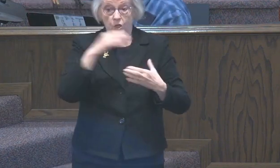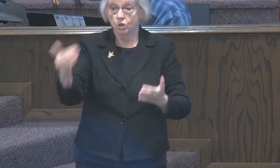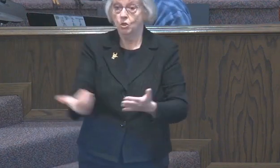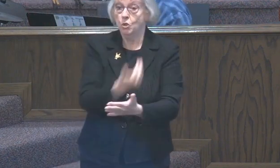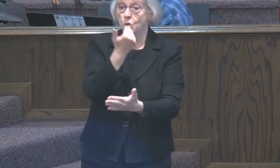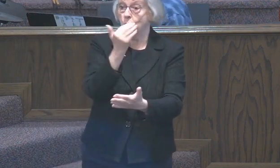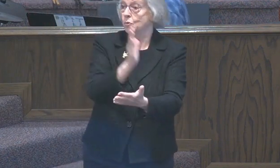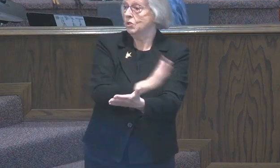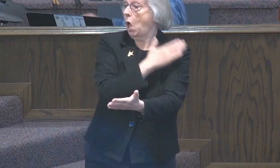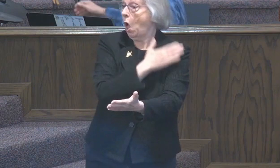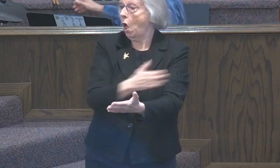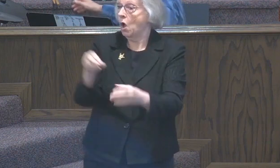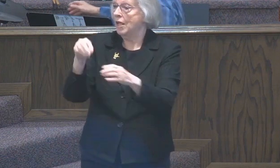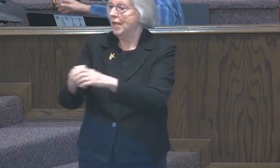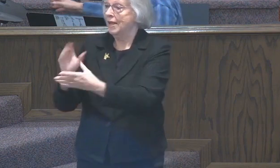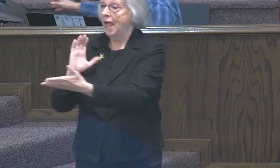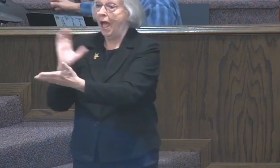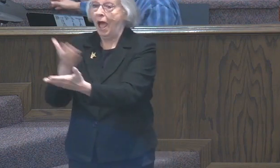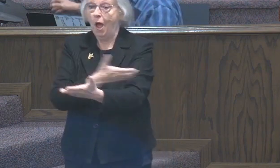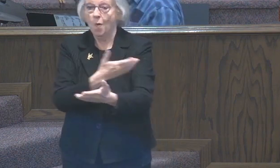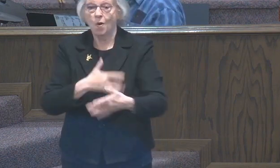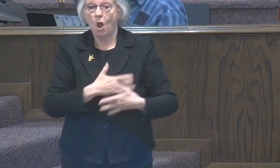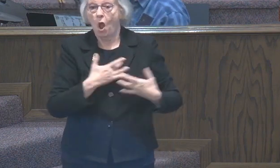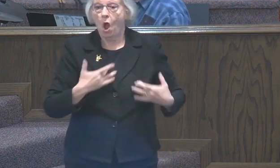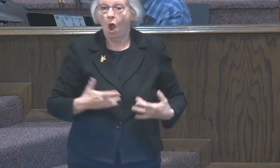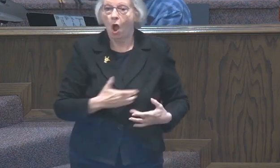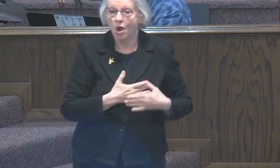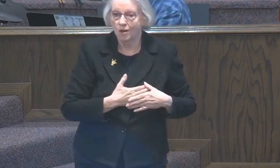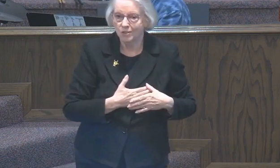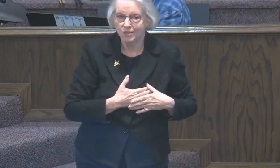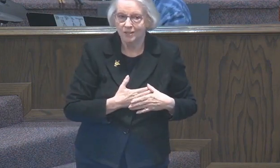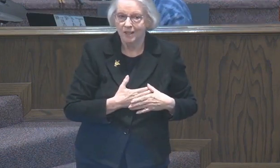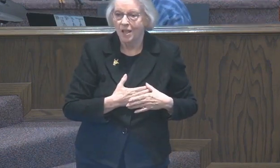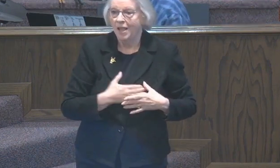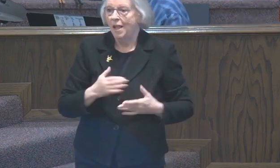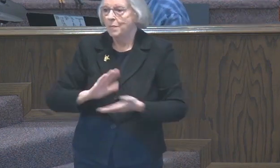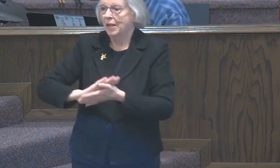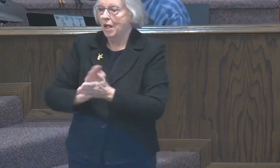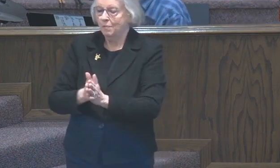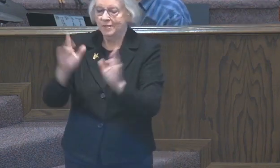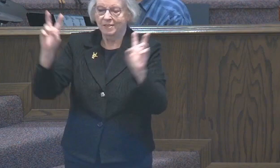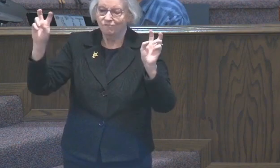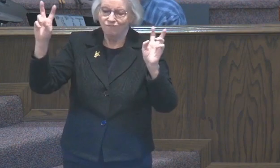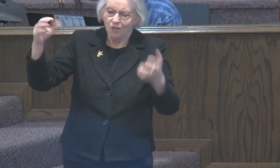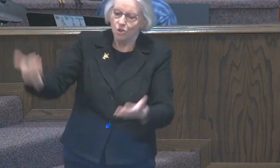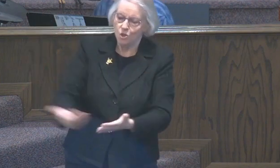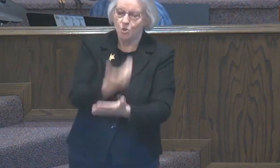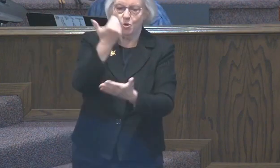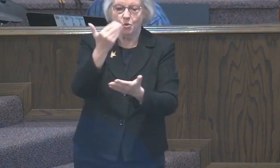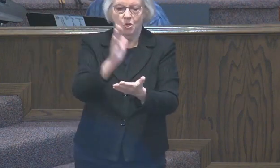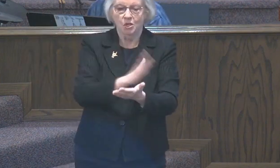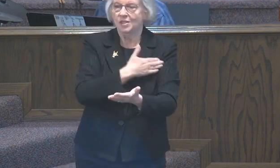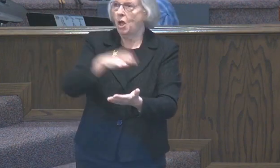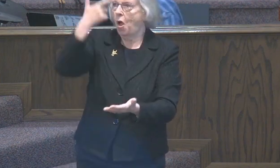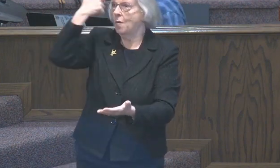And then we sang an old hymn, which for many becomes a new song. But I hope he placed it in